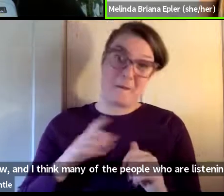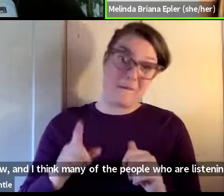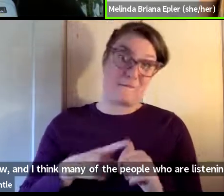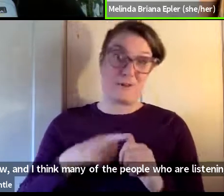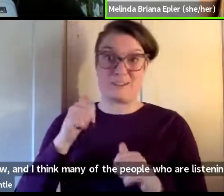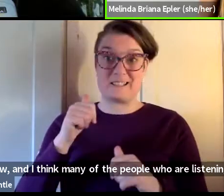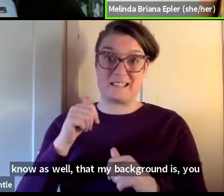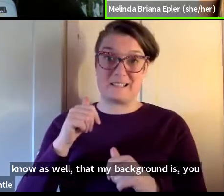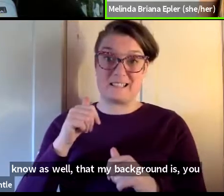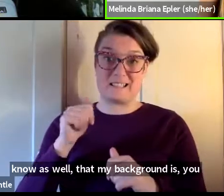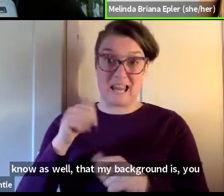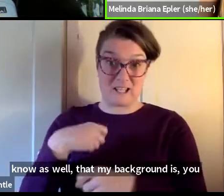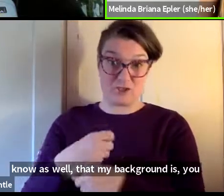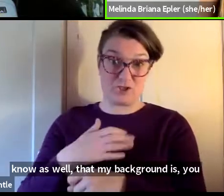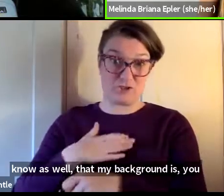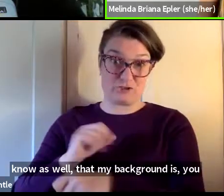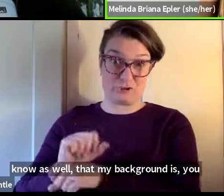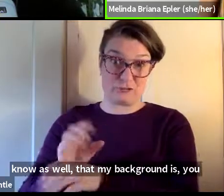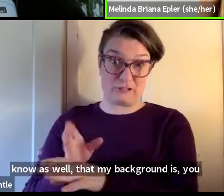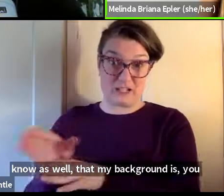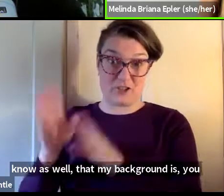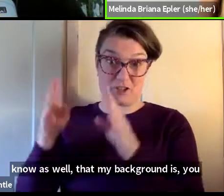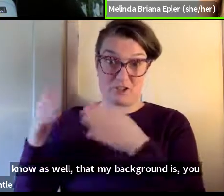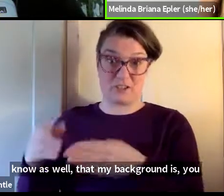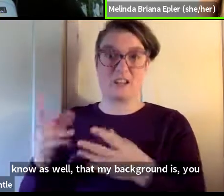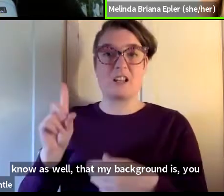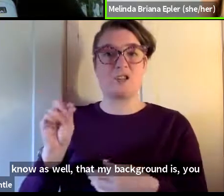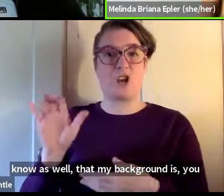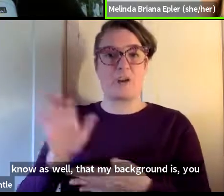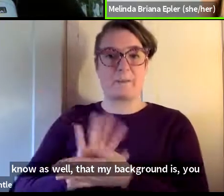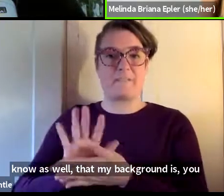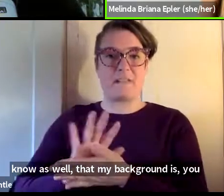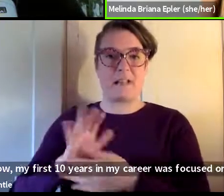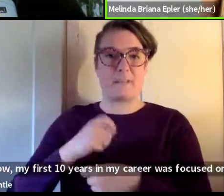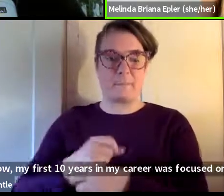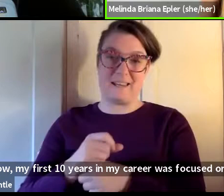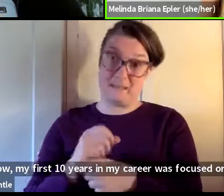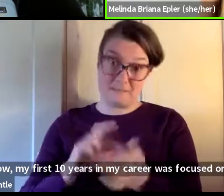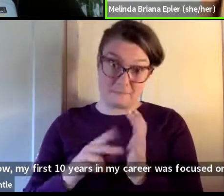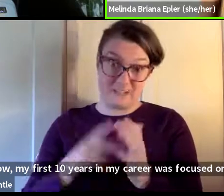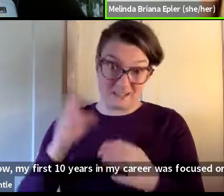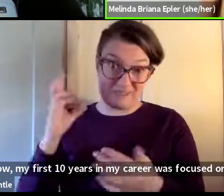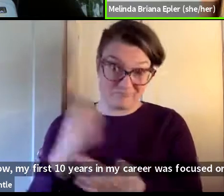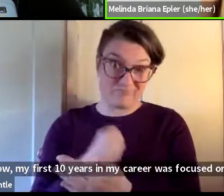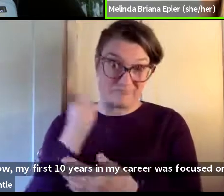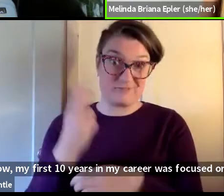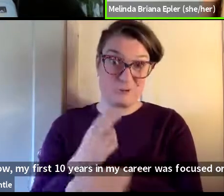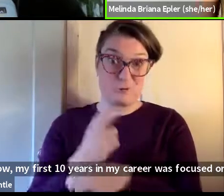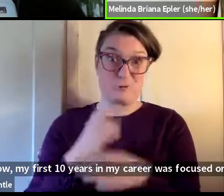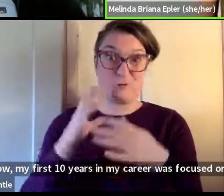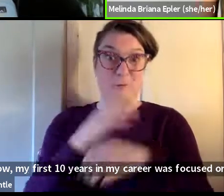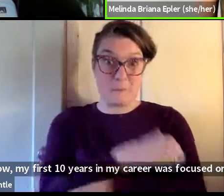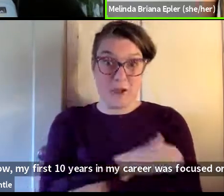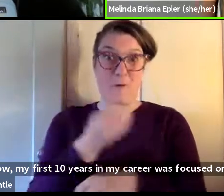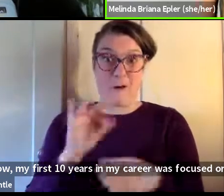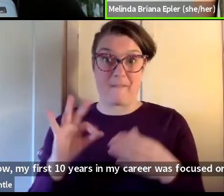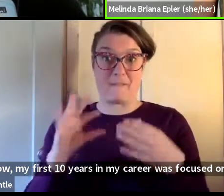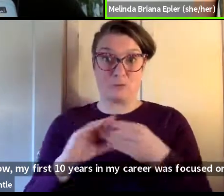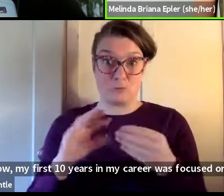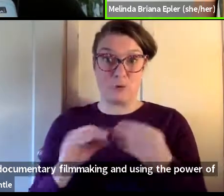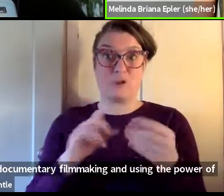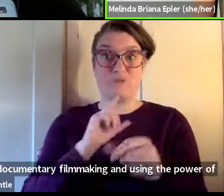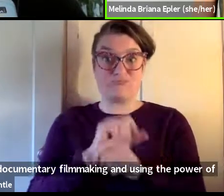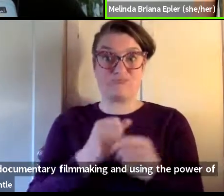years in my career was focused on documentary filmmaking, was using the power of storytelling to create change,